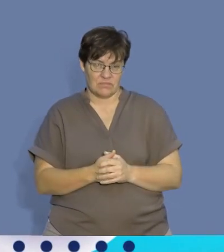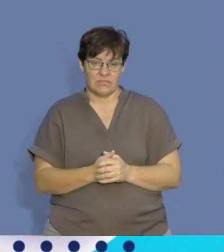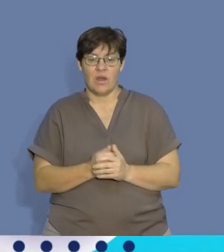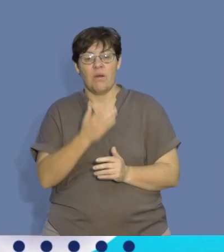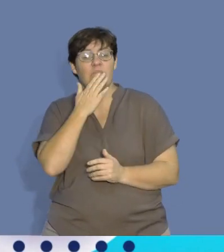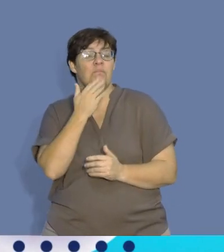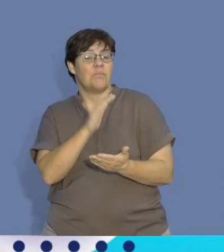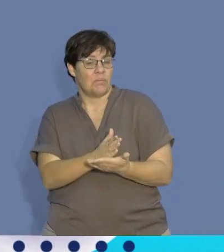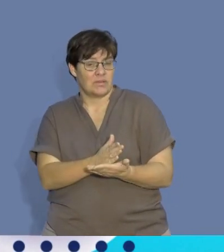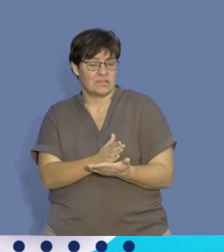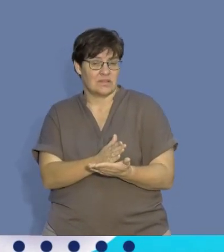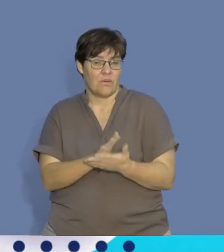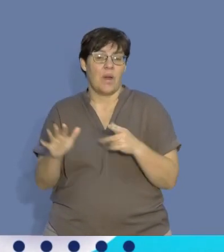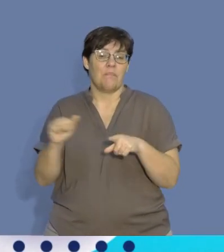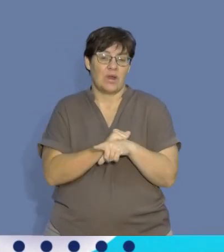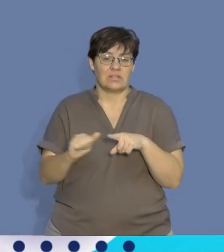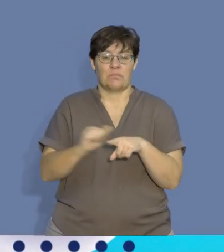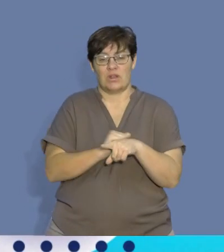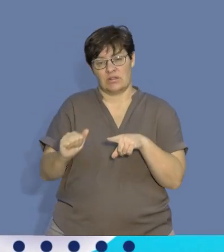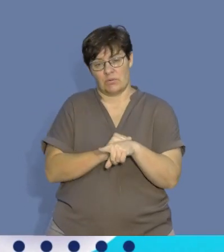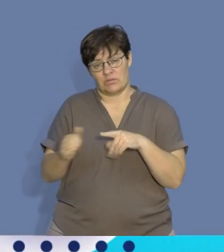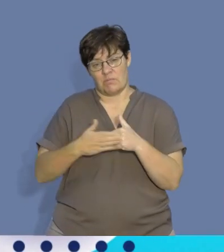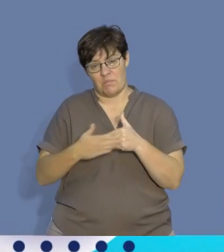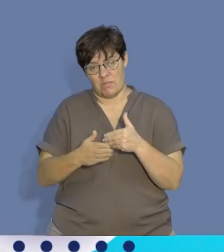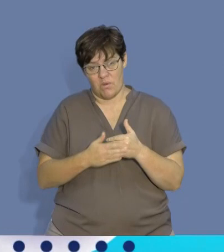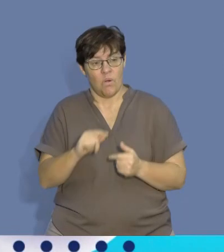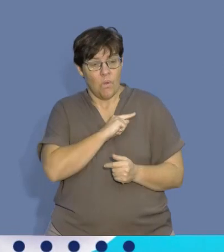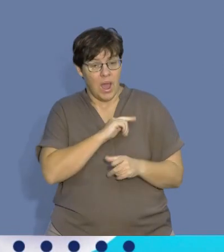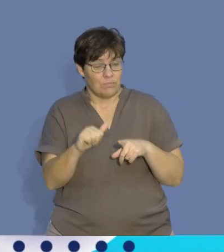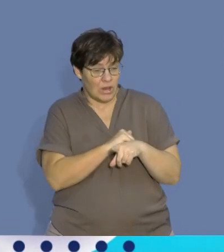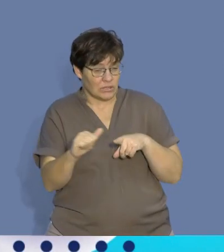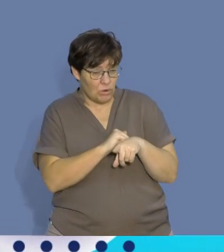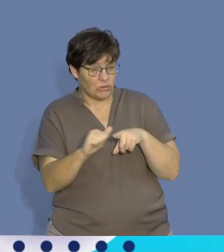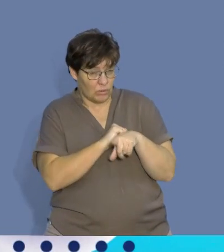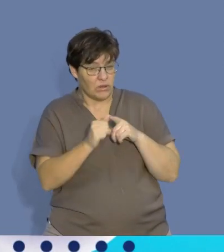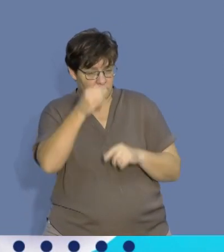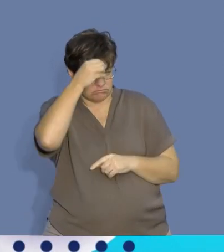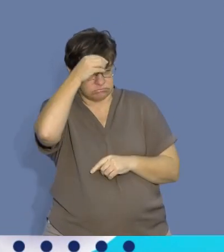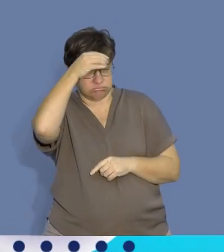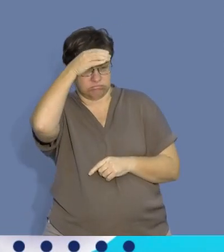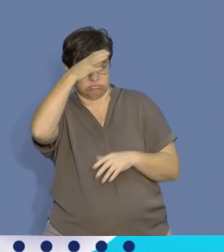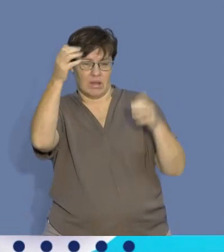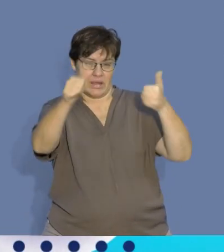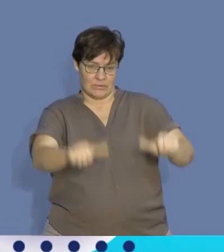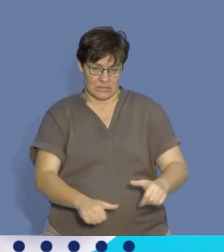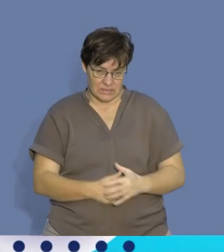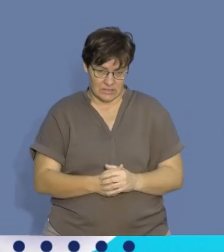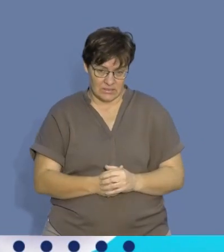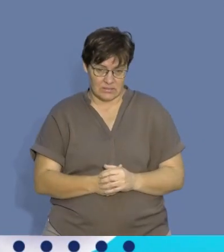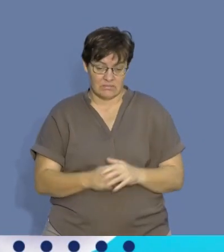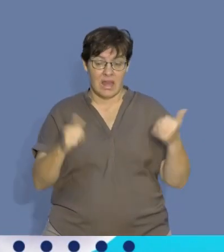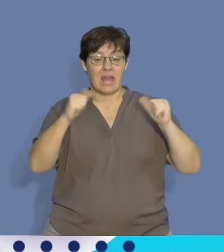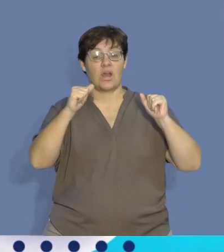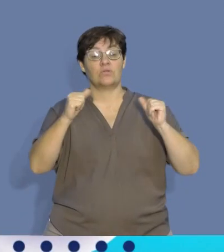you guys, just promise me you're going to practice, because the more you practice, the better you're going to get in terms of your